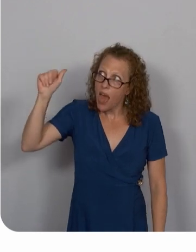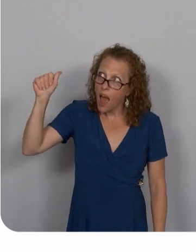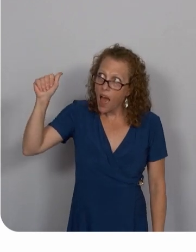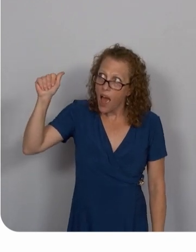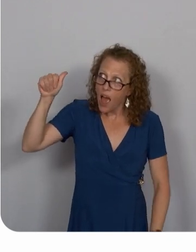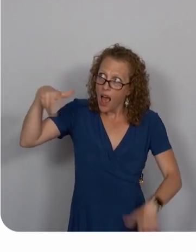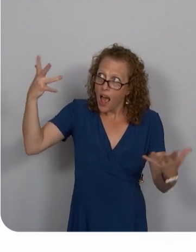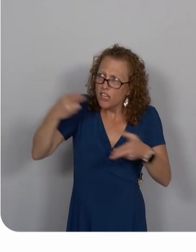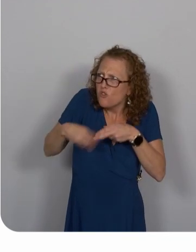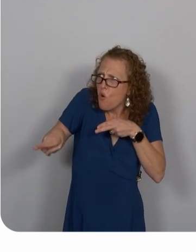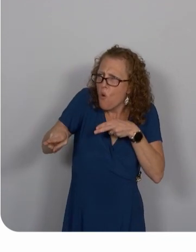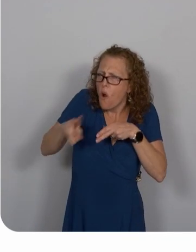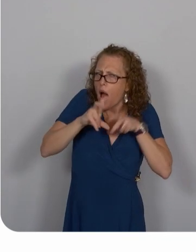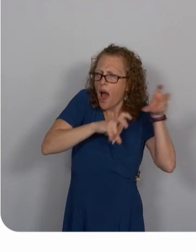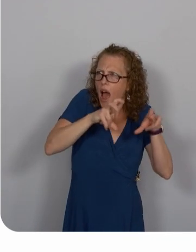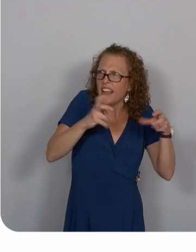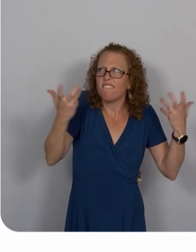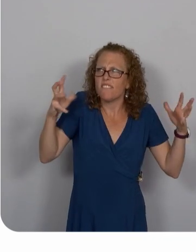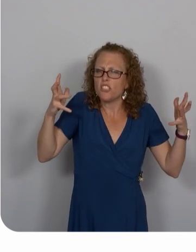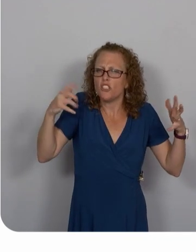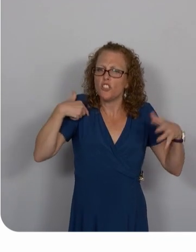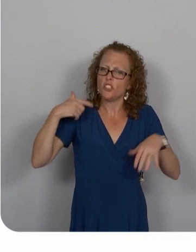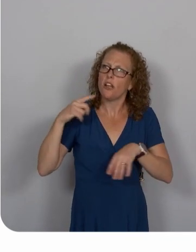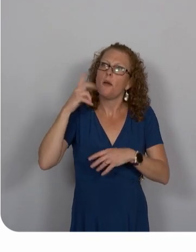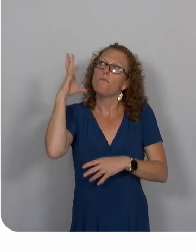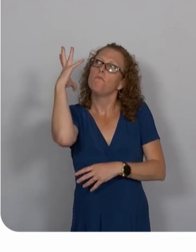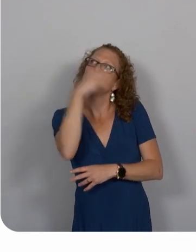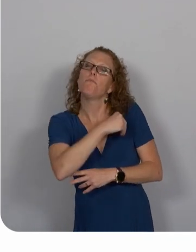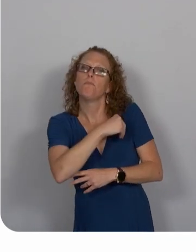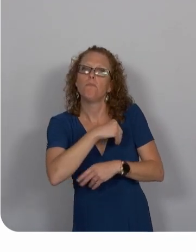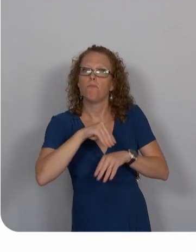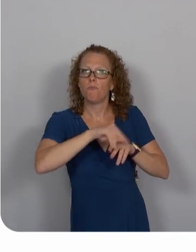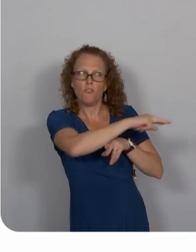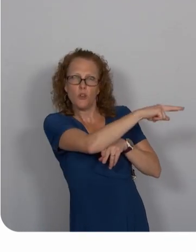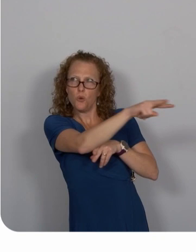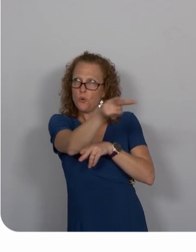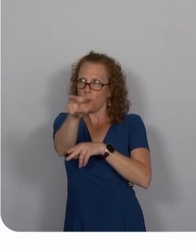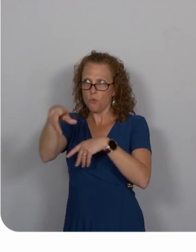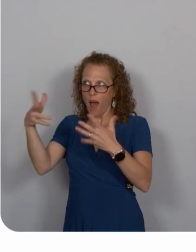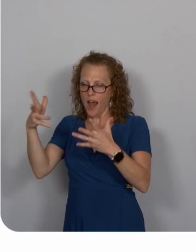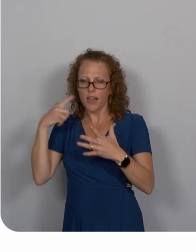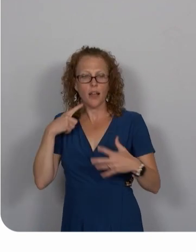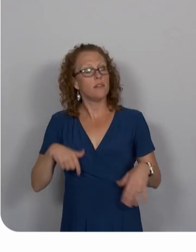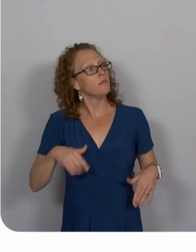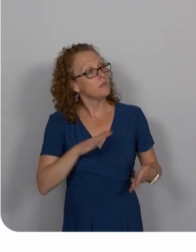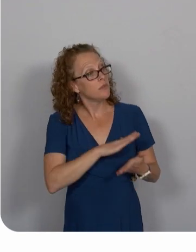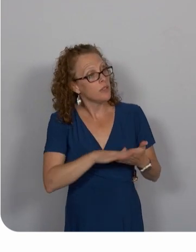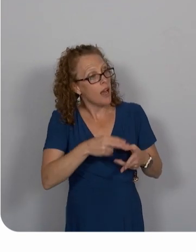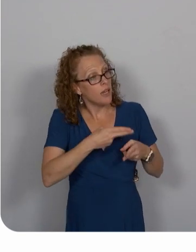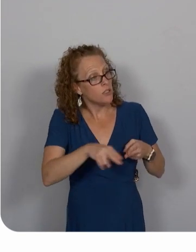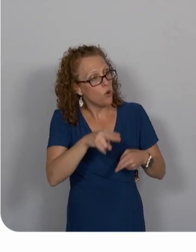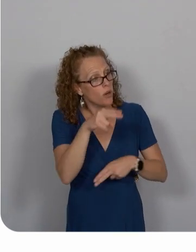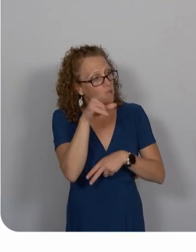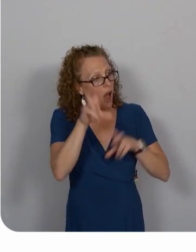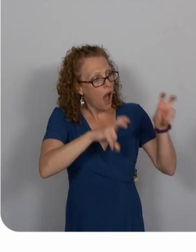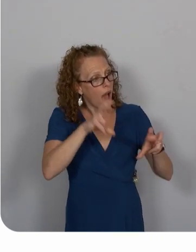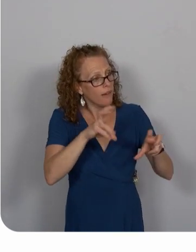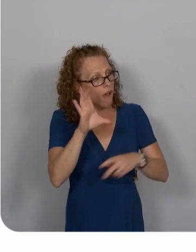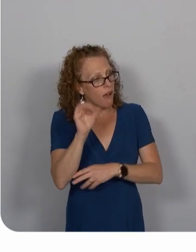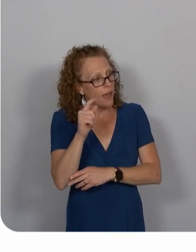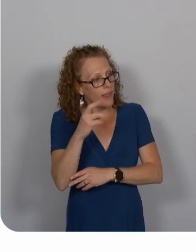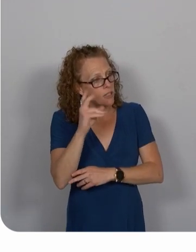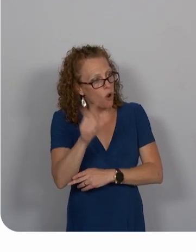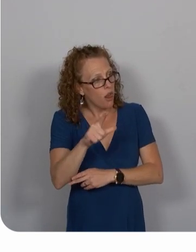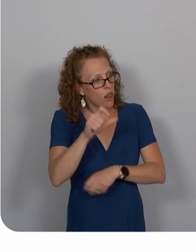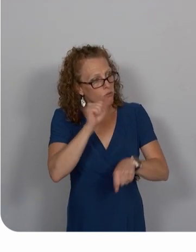short hike in Sedona that has gorgeous views? A nice short hike with beautiful views in Sedona is the Cathedral Rock Trail, a moderate